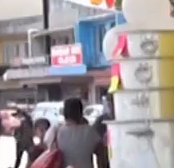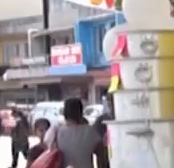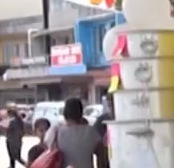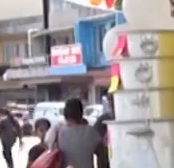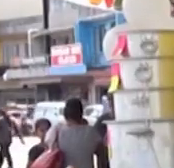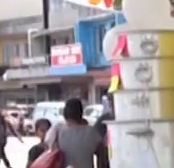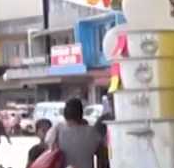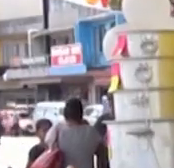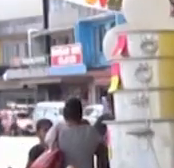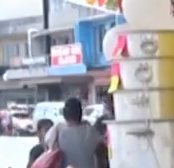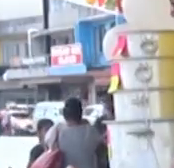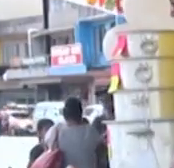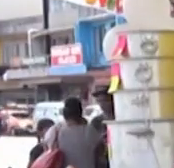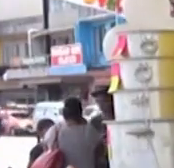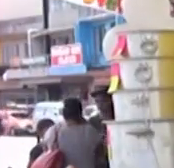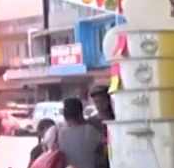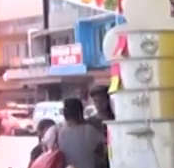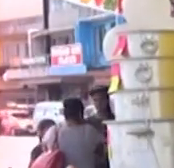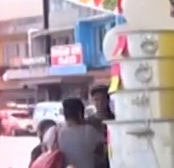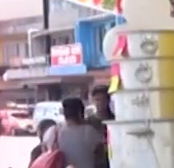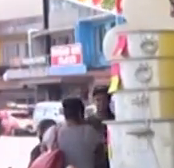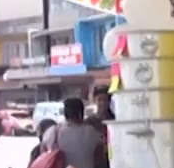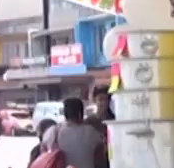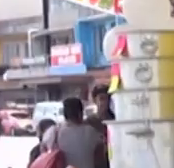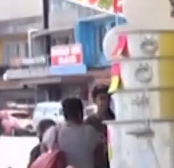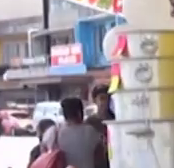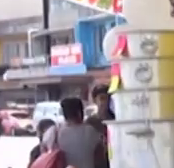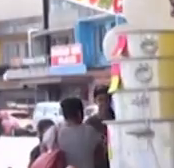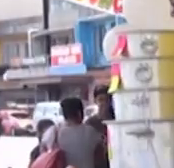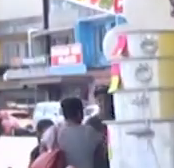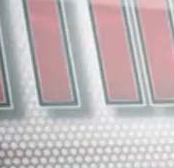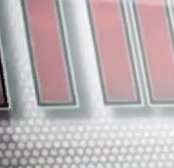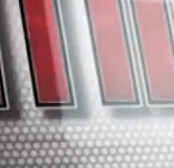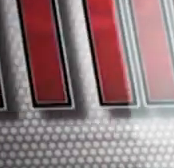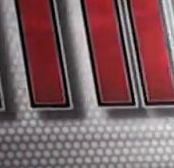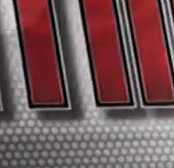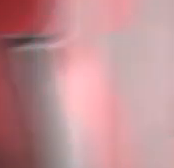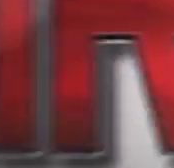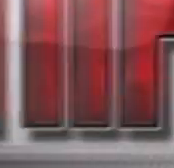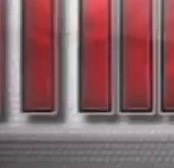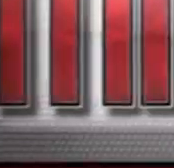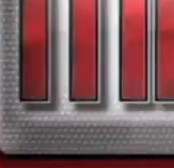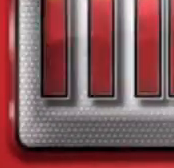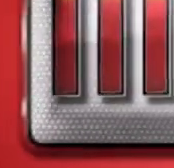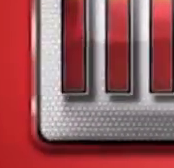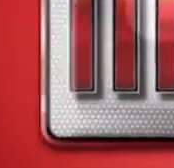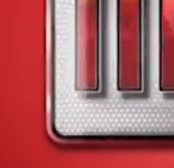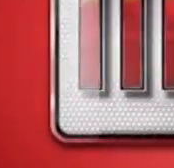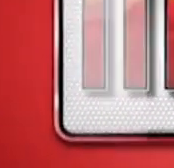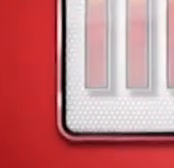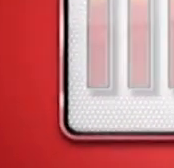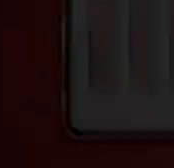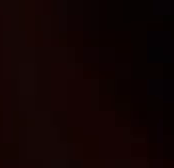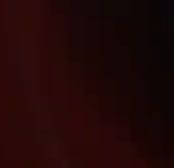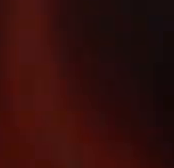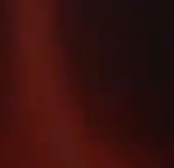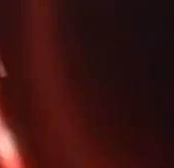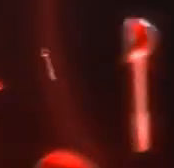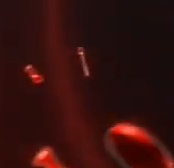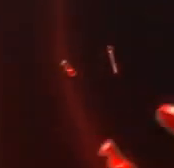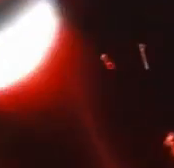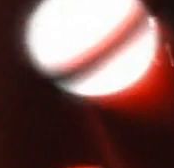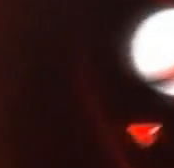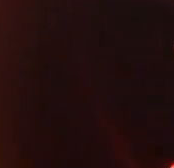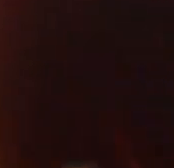My name is Neha and I'm from Karavi, and Mirchi FM, it's hot. Mirchi FM, it's hot.